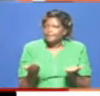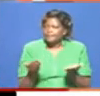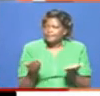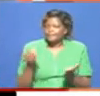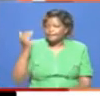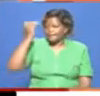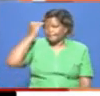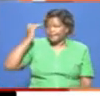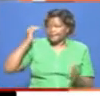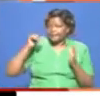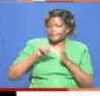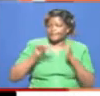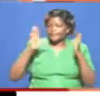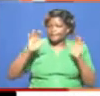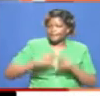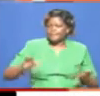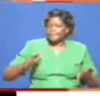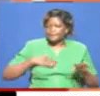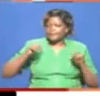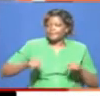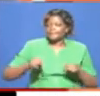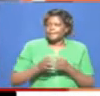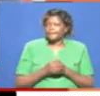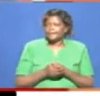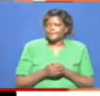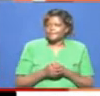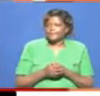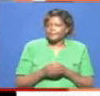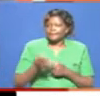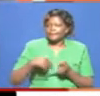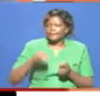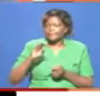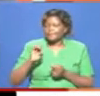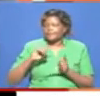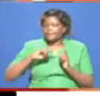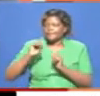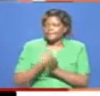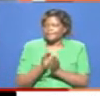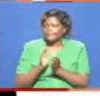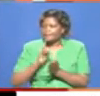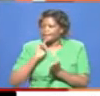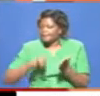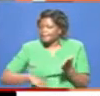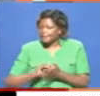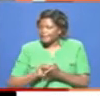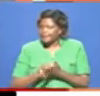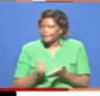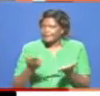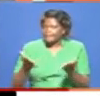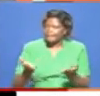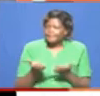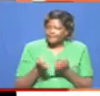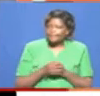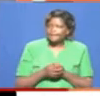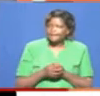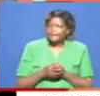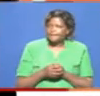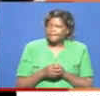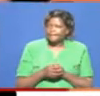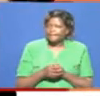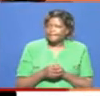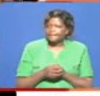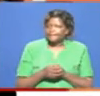problem in our market today is, and this is from the SMEs, they go to the banks and they're told you need a certain